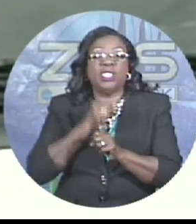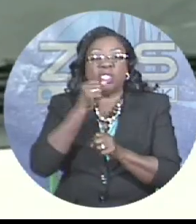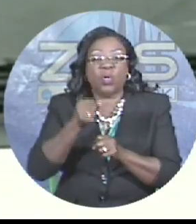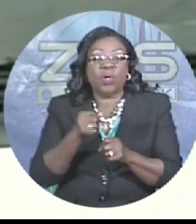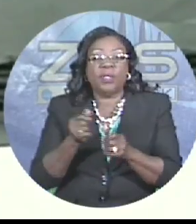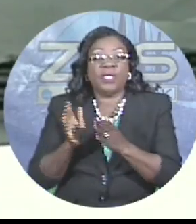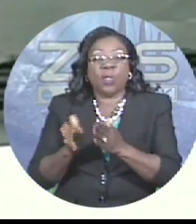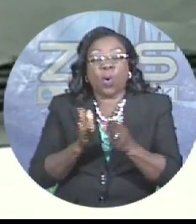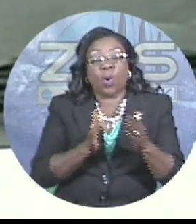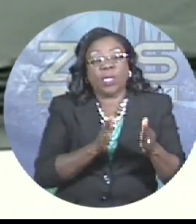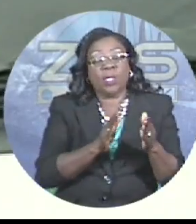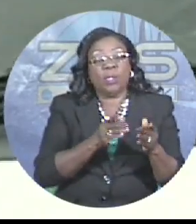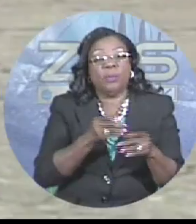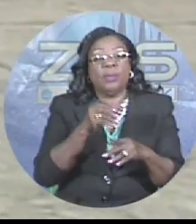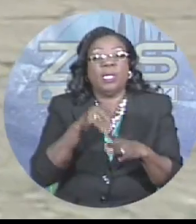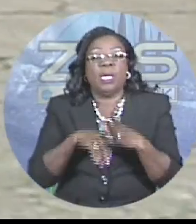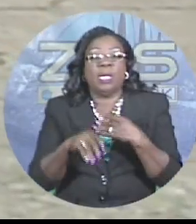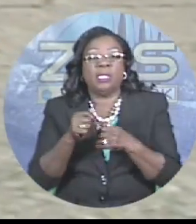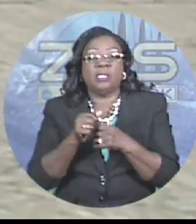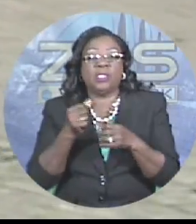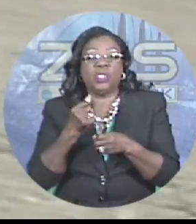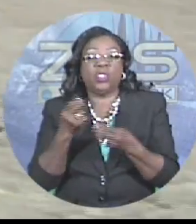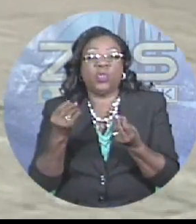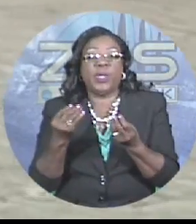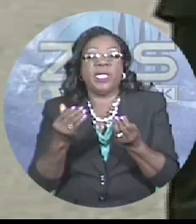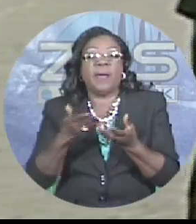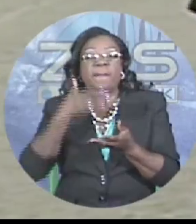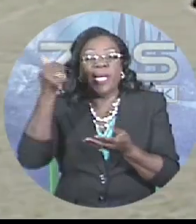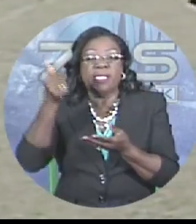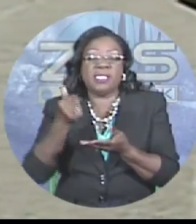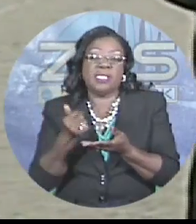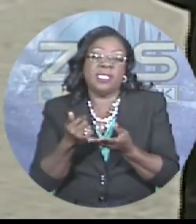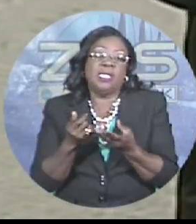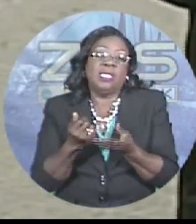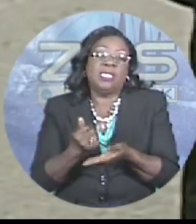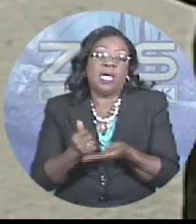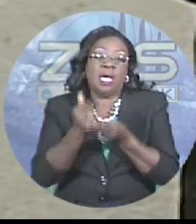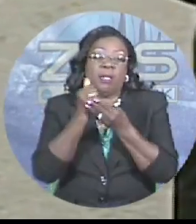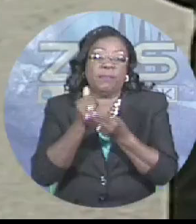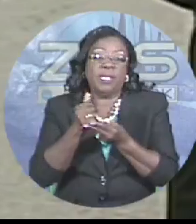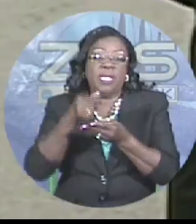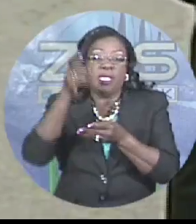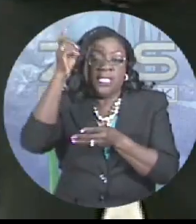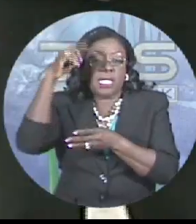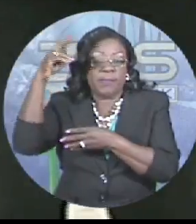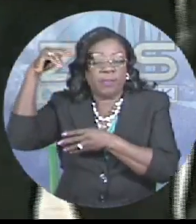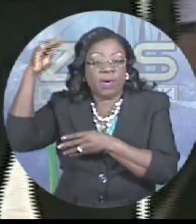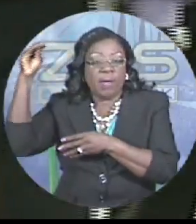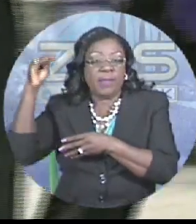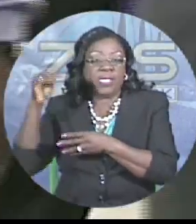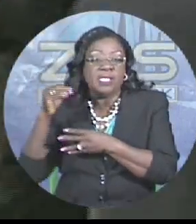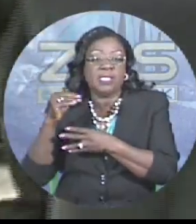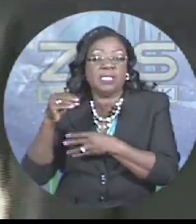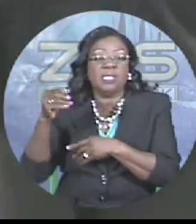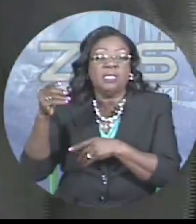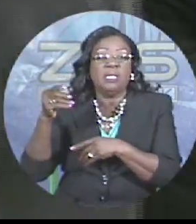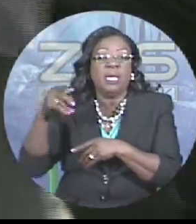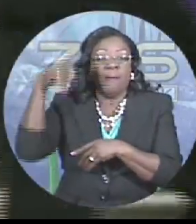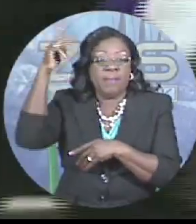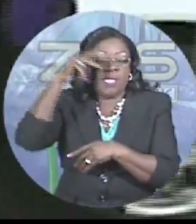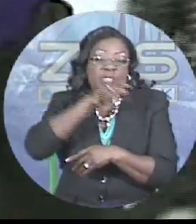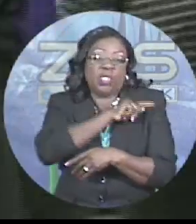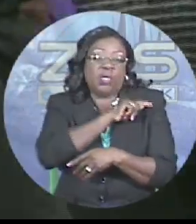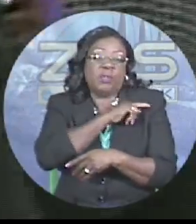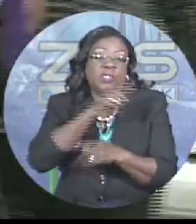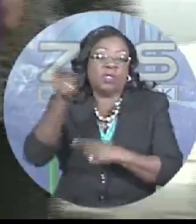was maintained as the staff did their best to take care of the needs of the patients. The Deputy Prime Minister, the Honorable K. Peter Turnquest,